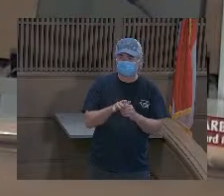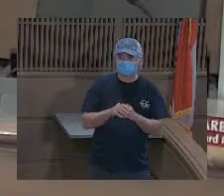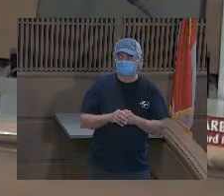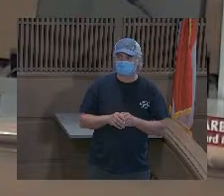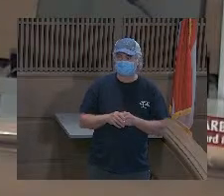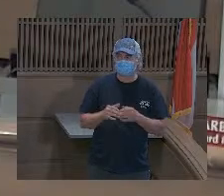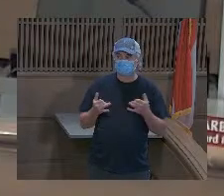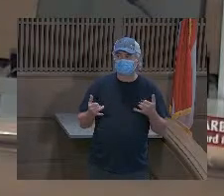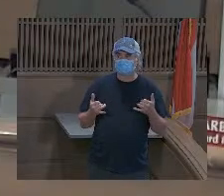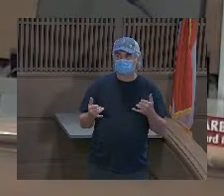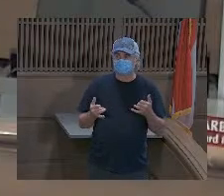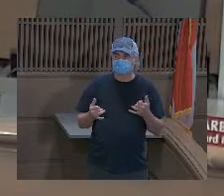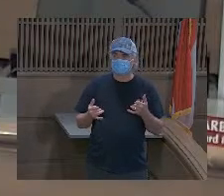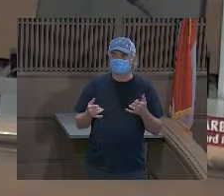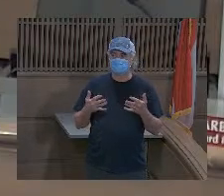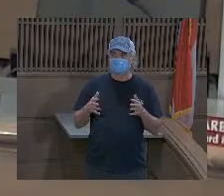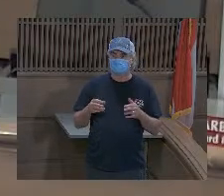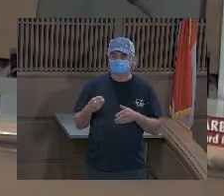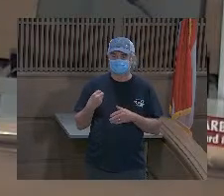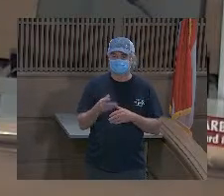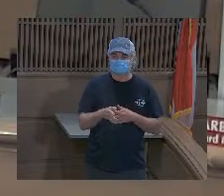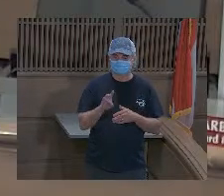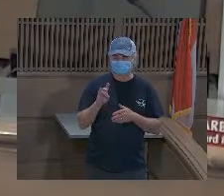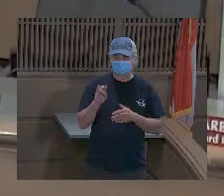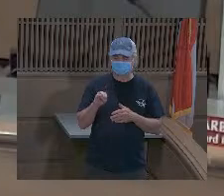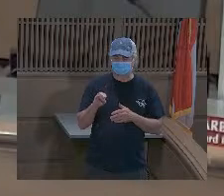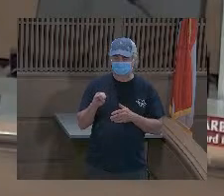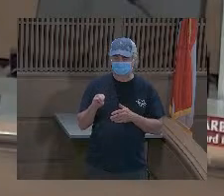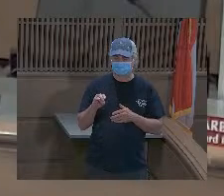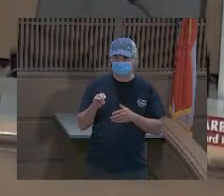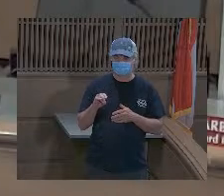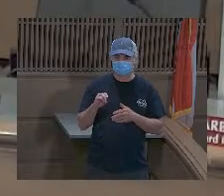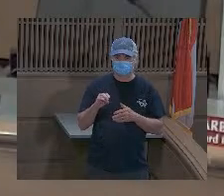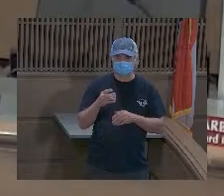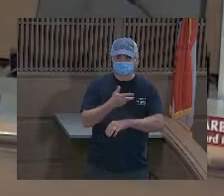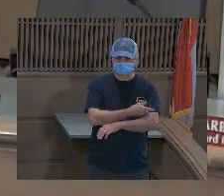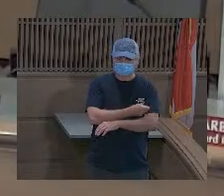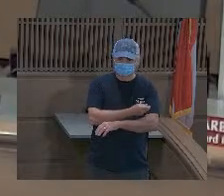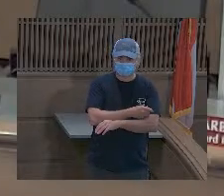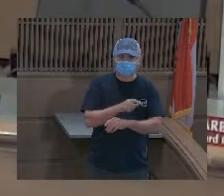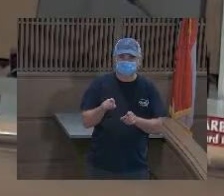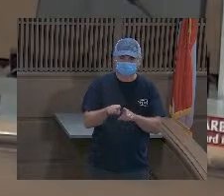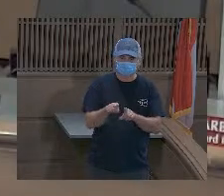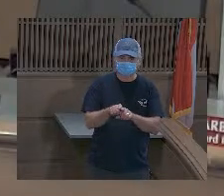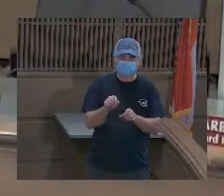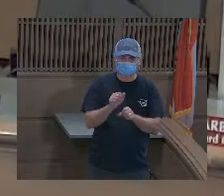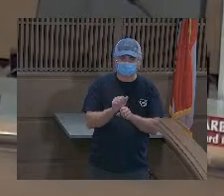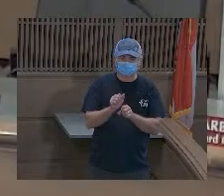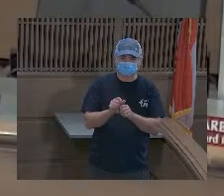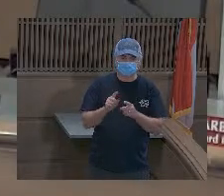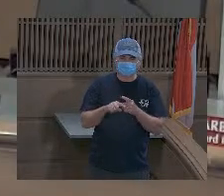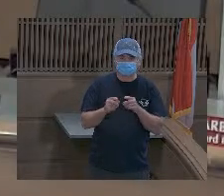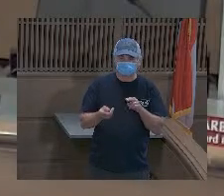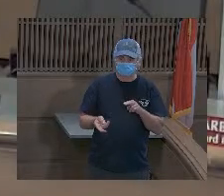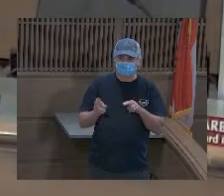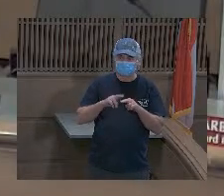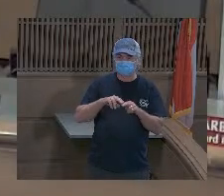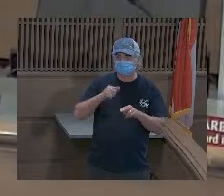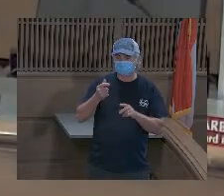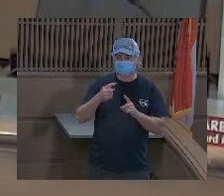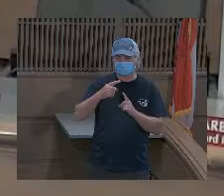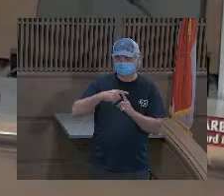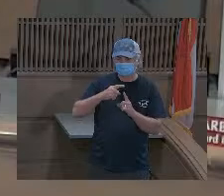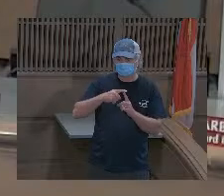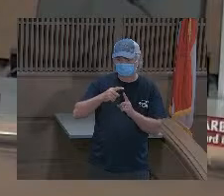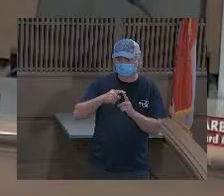70 doses of the monoclonal antibodies here in Albany. We're also working to expand to another temporary building in